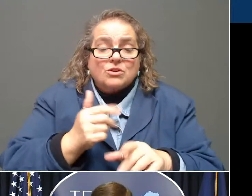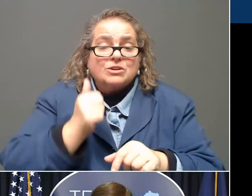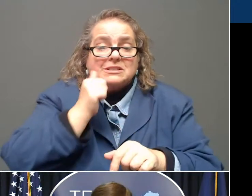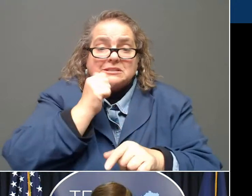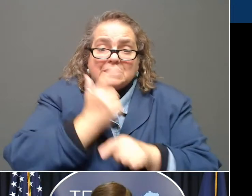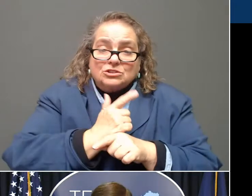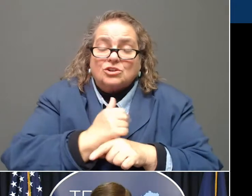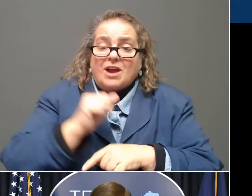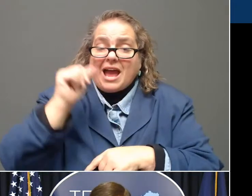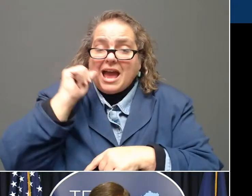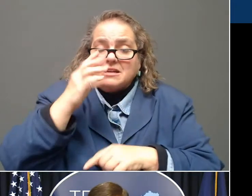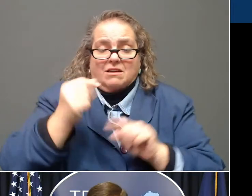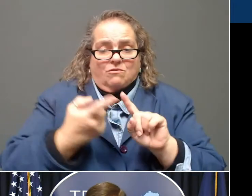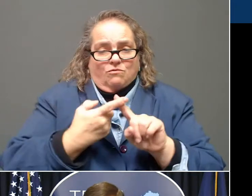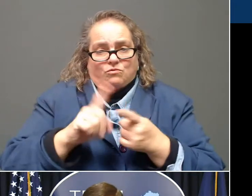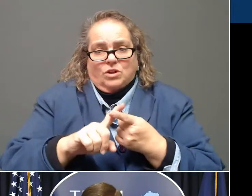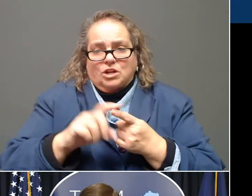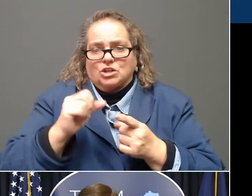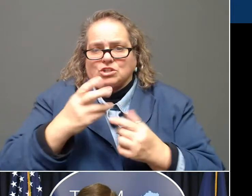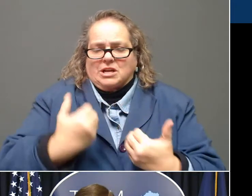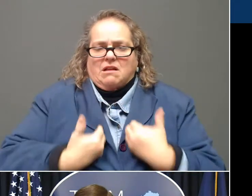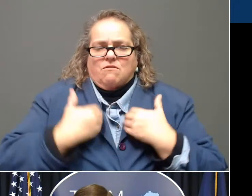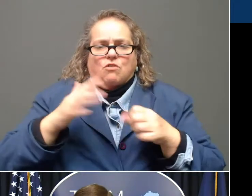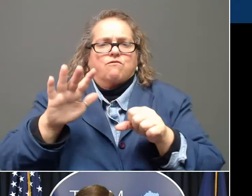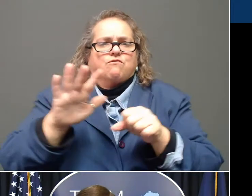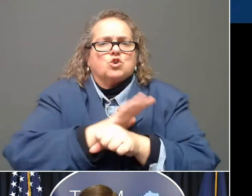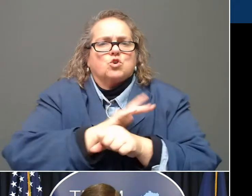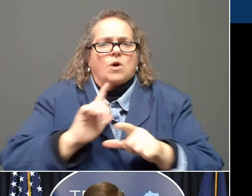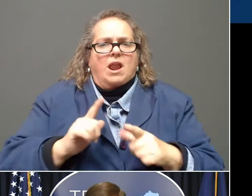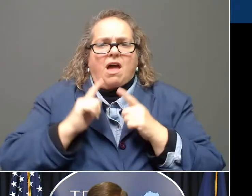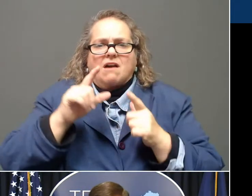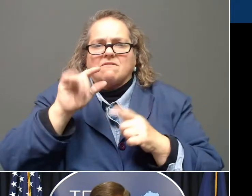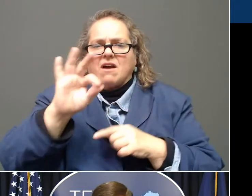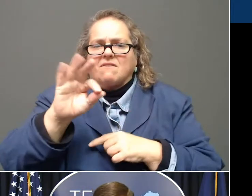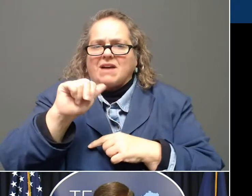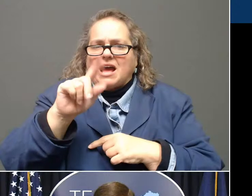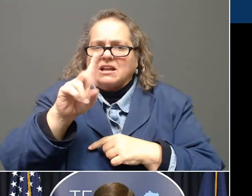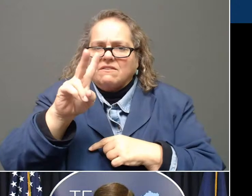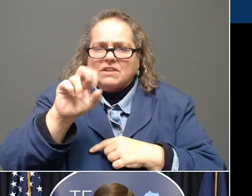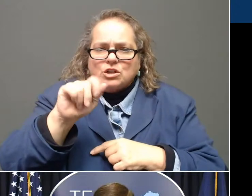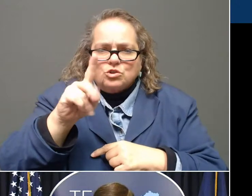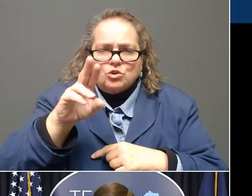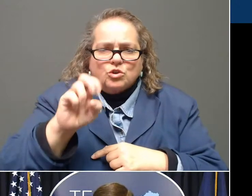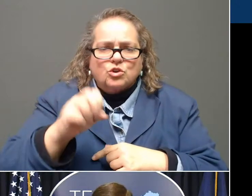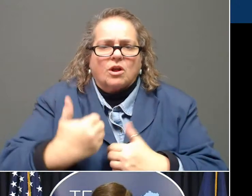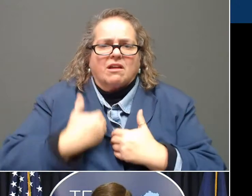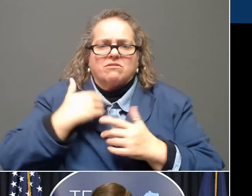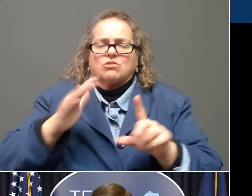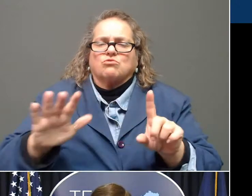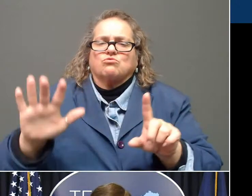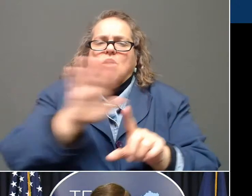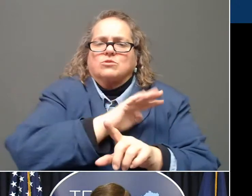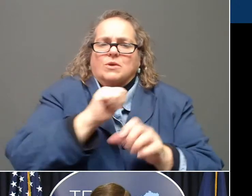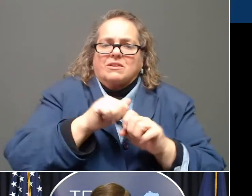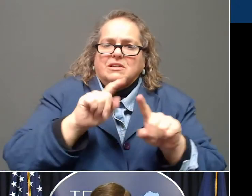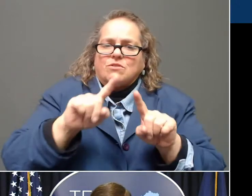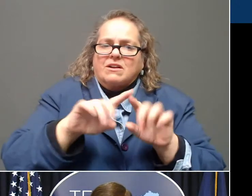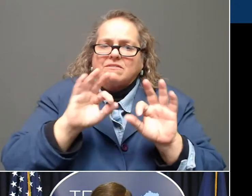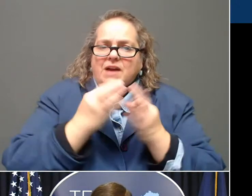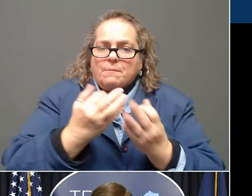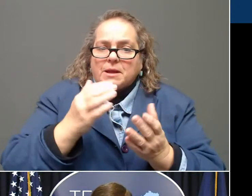Today, we're specifically honoring the life of Tommy Spiegel of Waco, Kentucky, who was